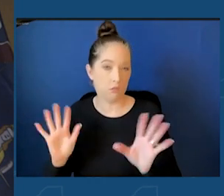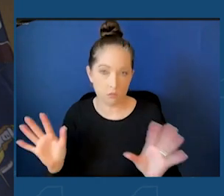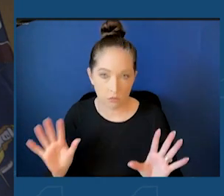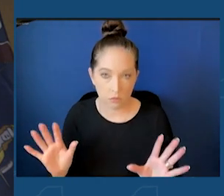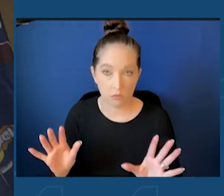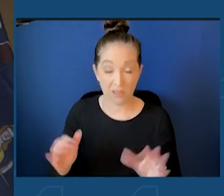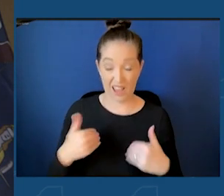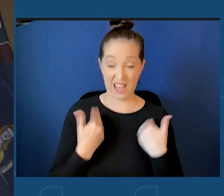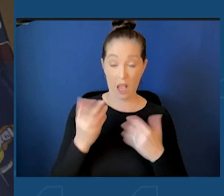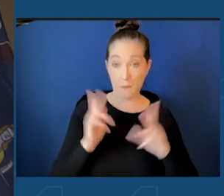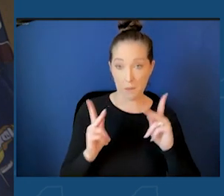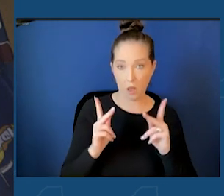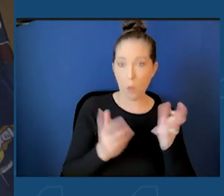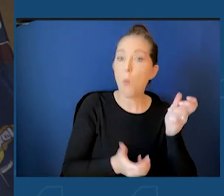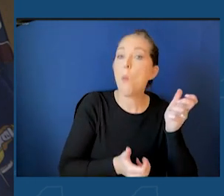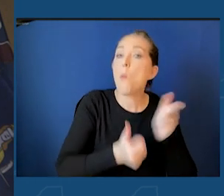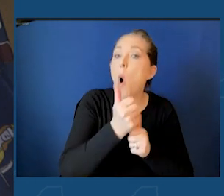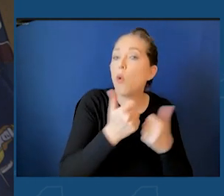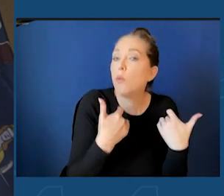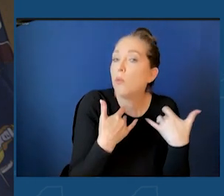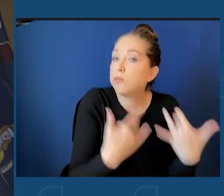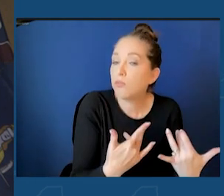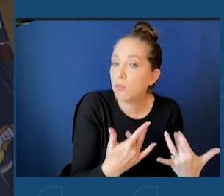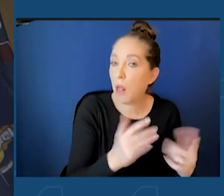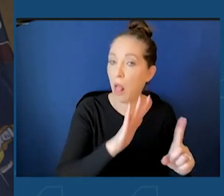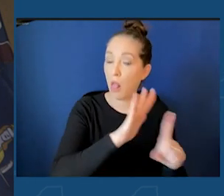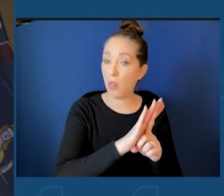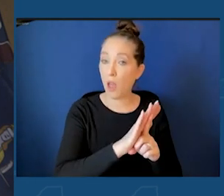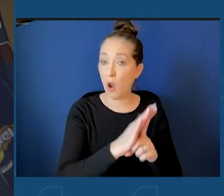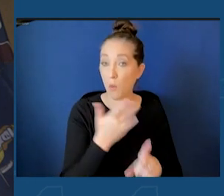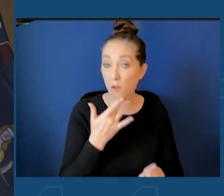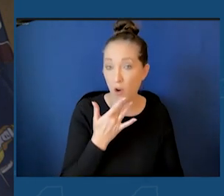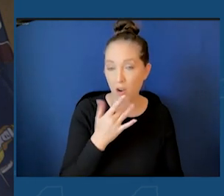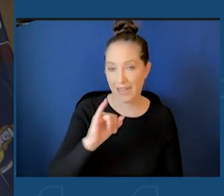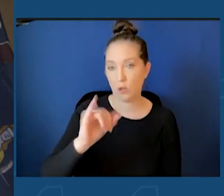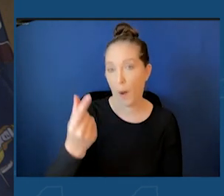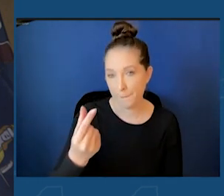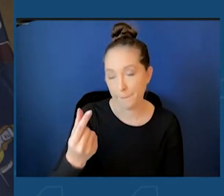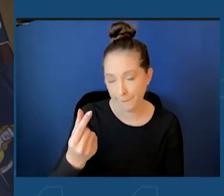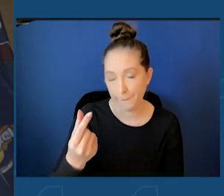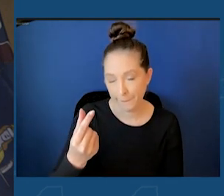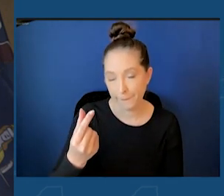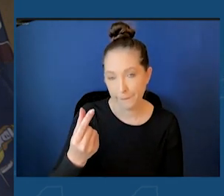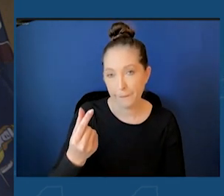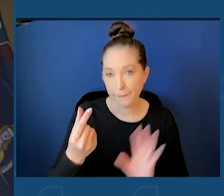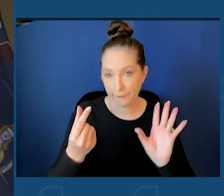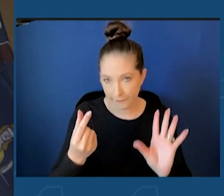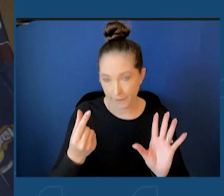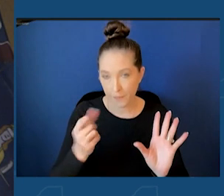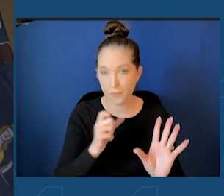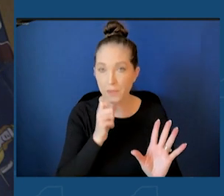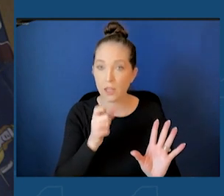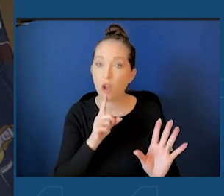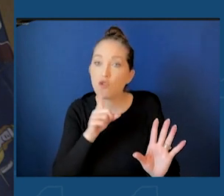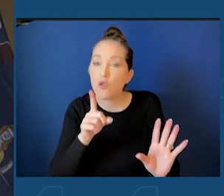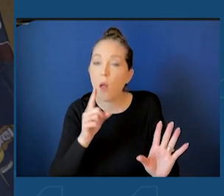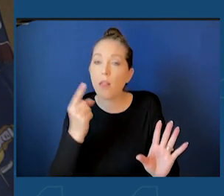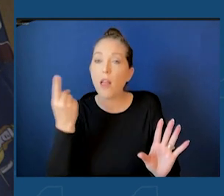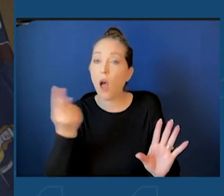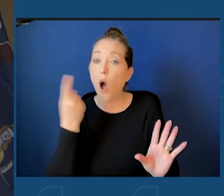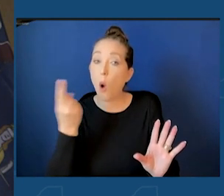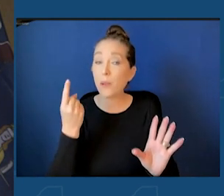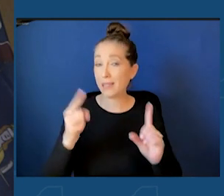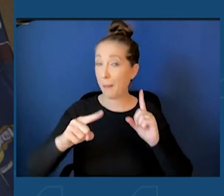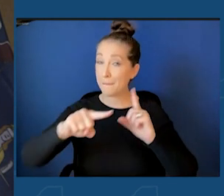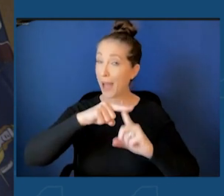their preferred platform is Instagram. I'm not sure that's always showing positive images of young